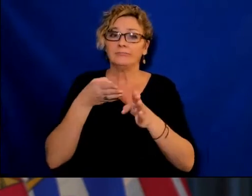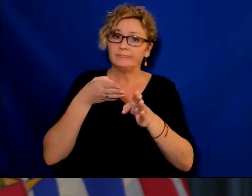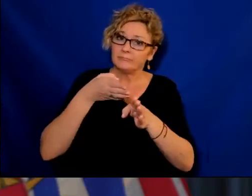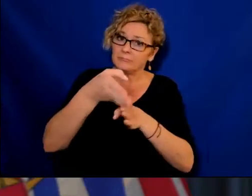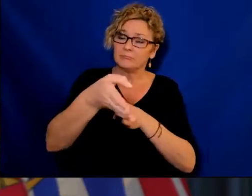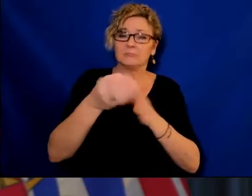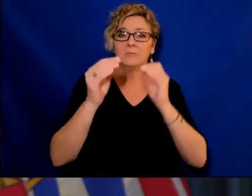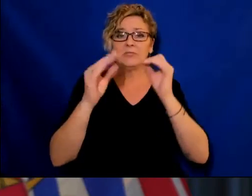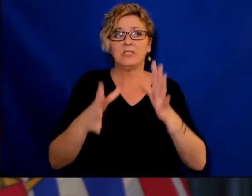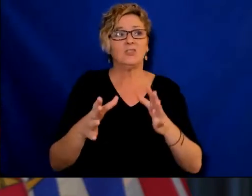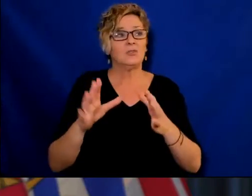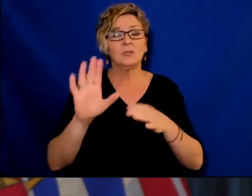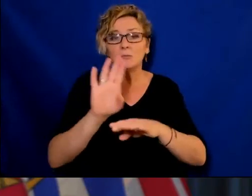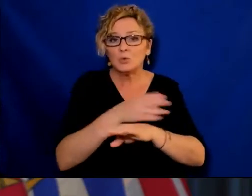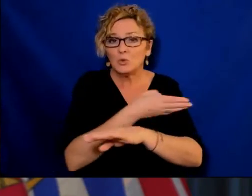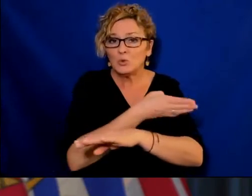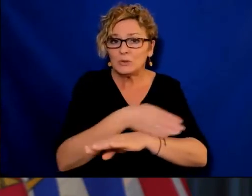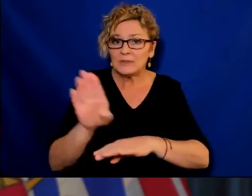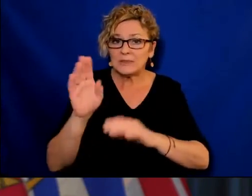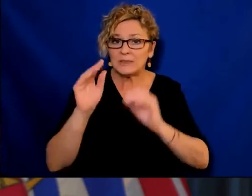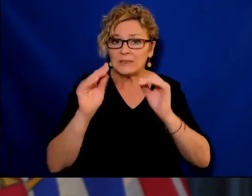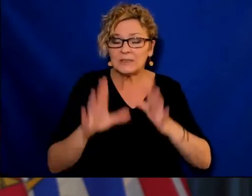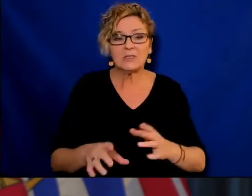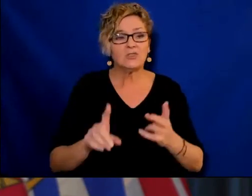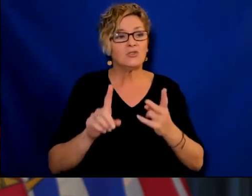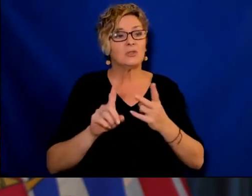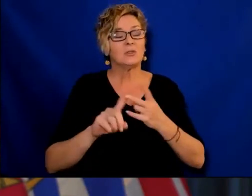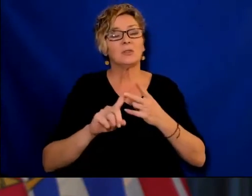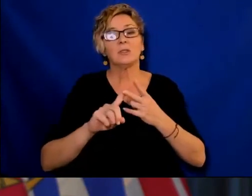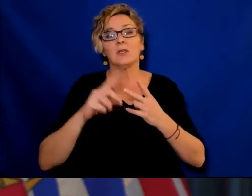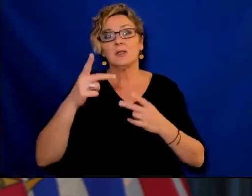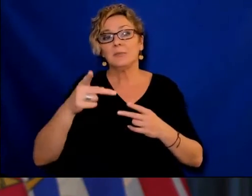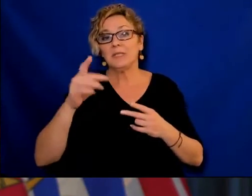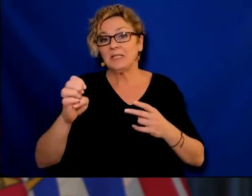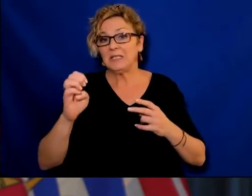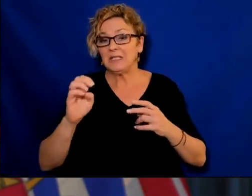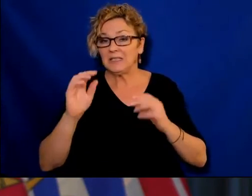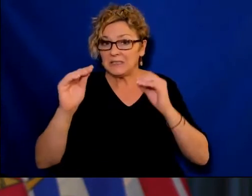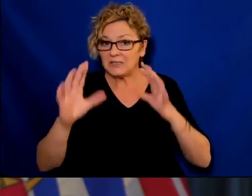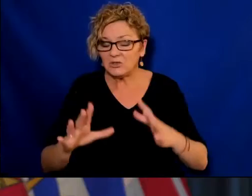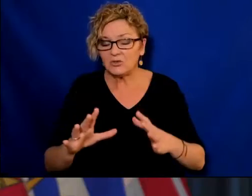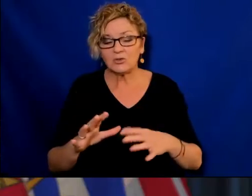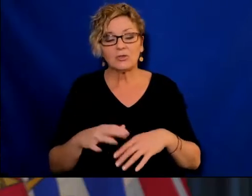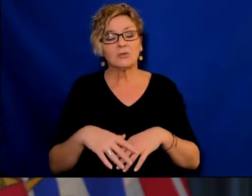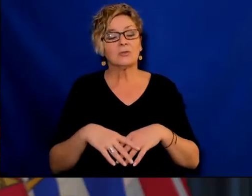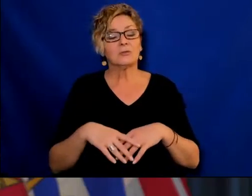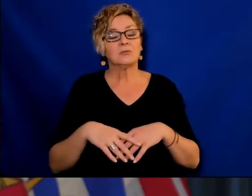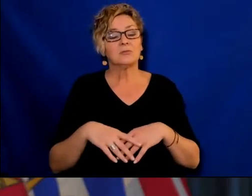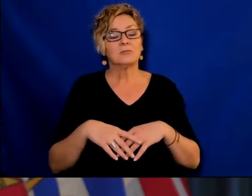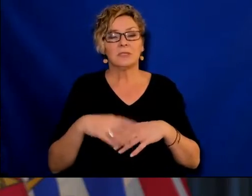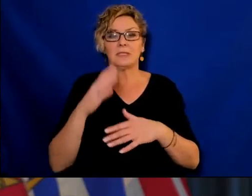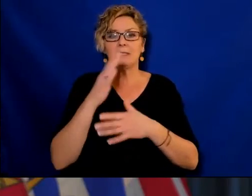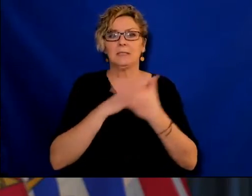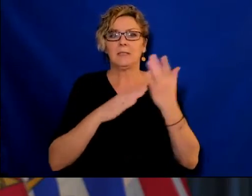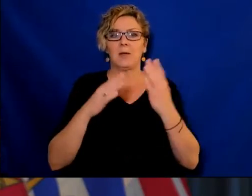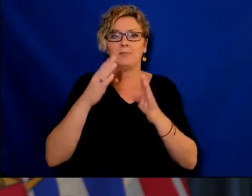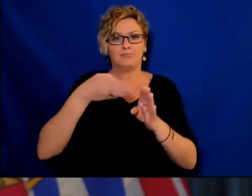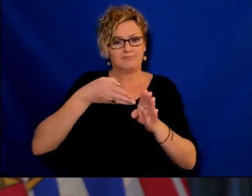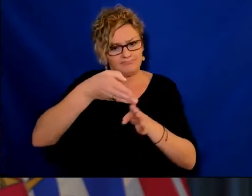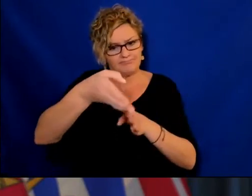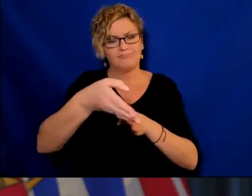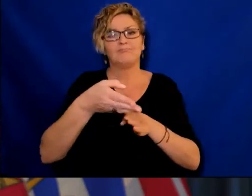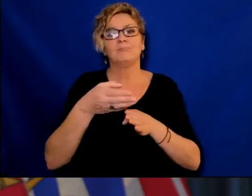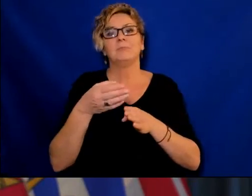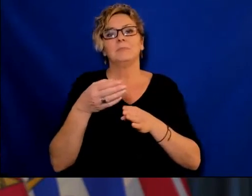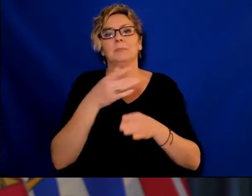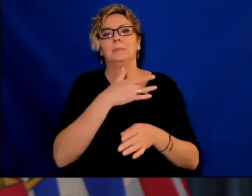particularly music and physical education, where we know there's multiple classes, and making sure that the appropriate safety precautions are put in place